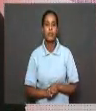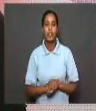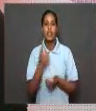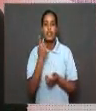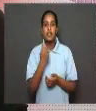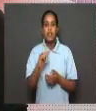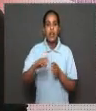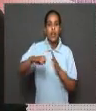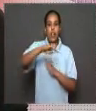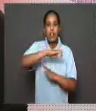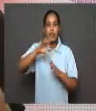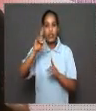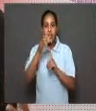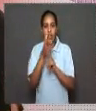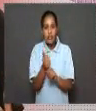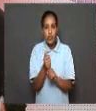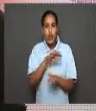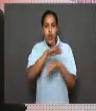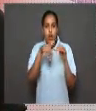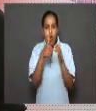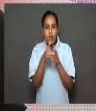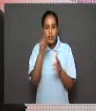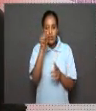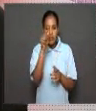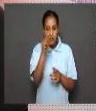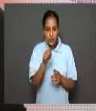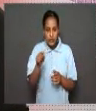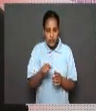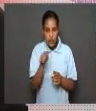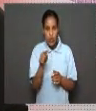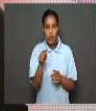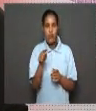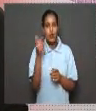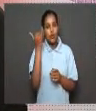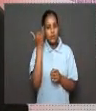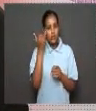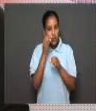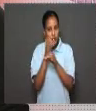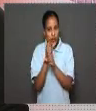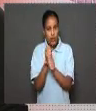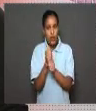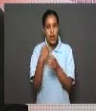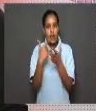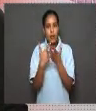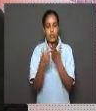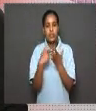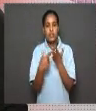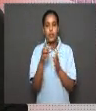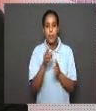The electron density of all sigma bonds is concentrated along this line.